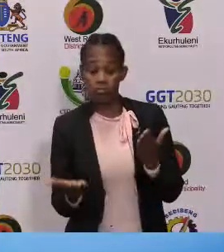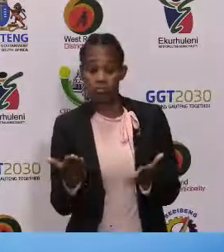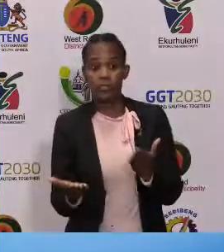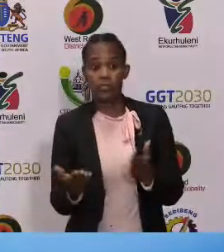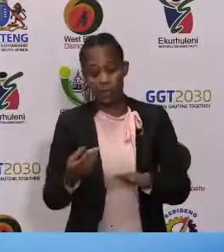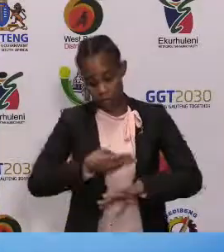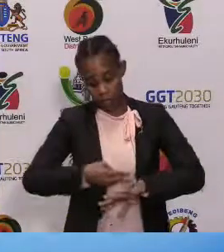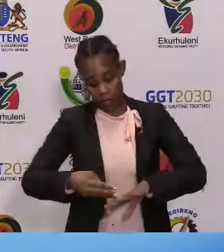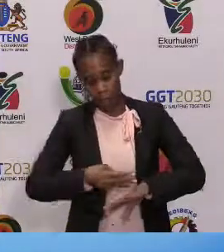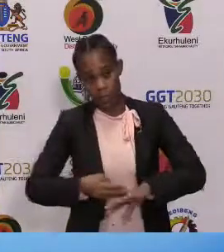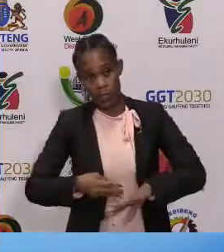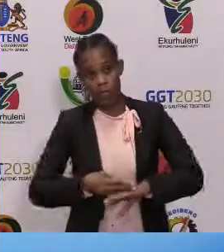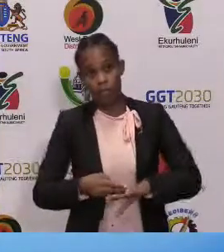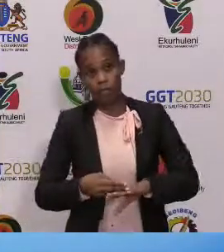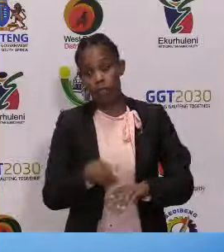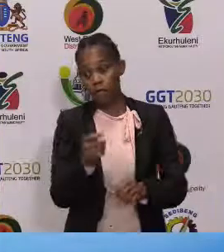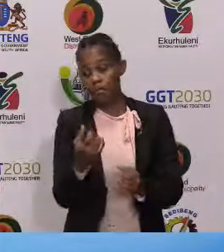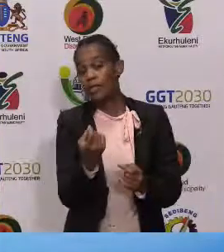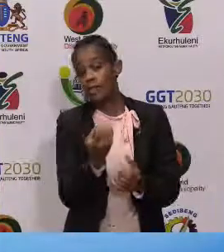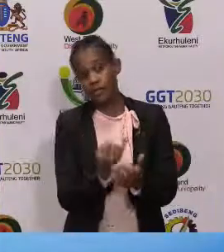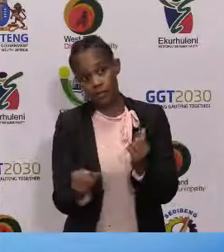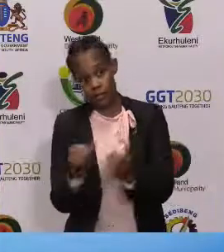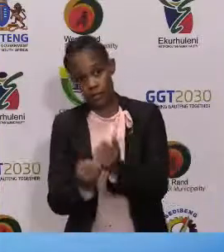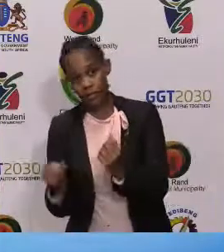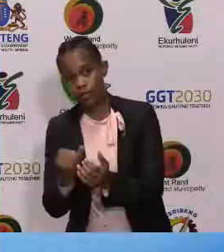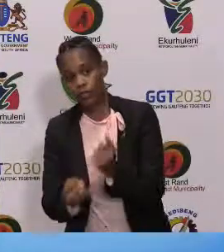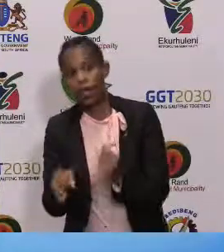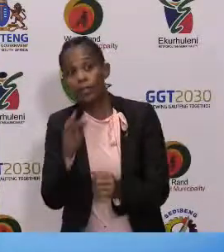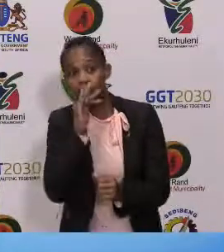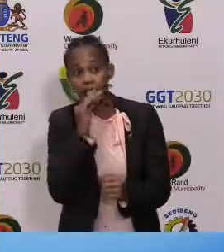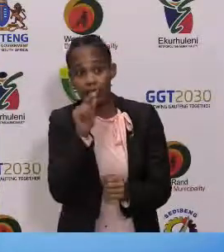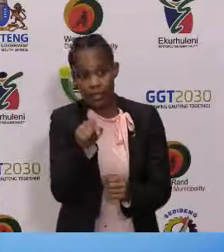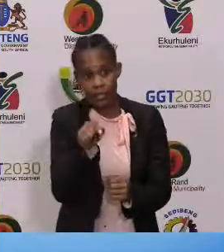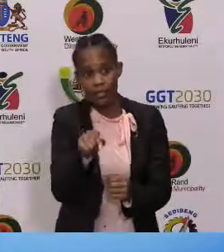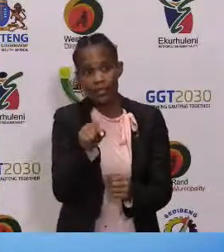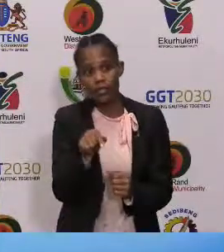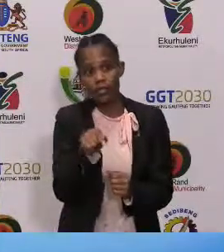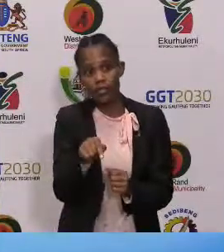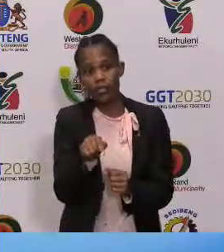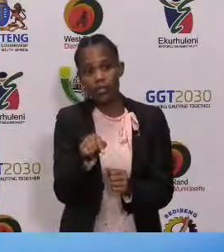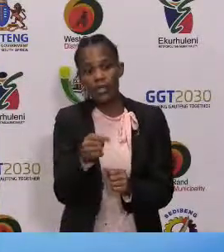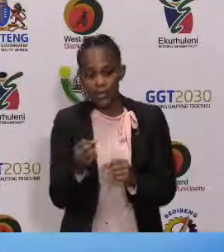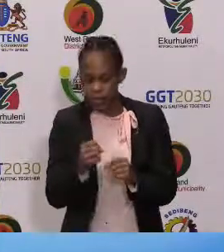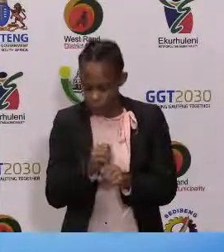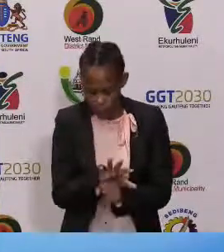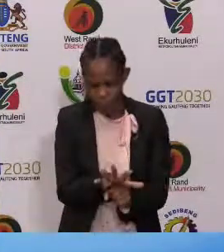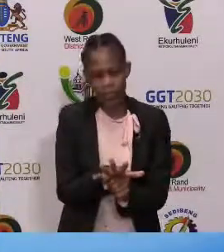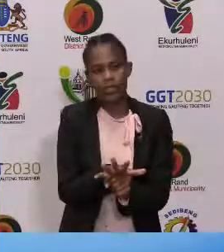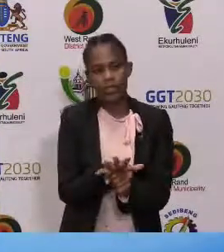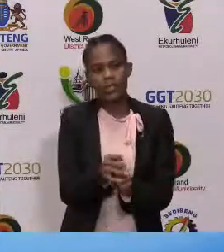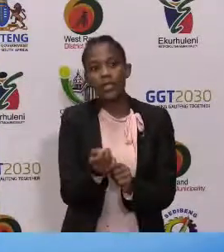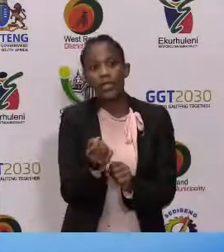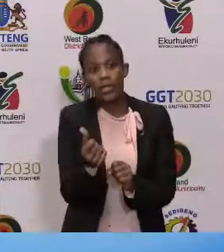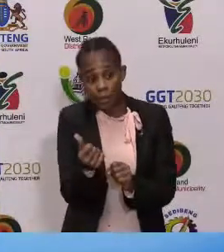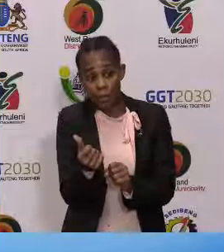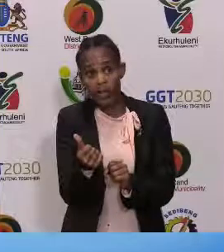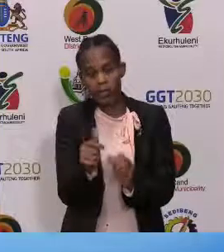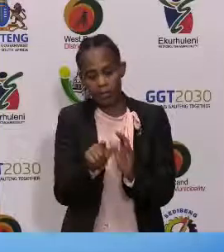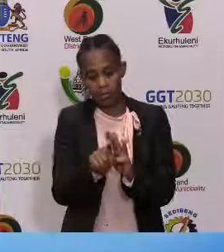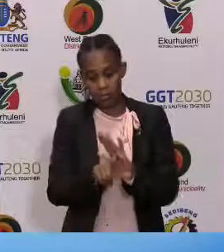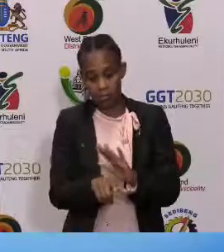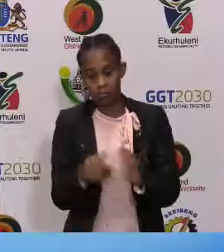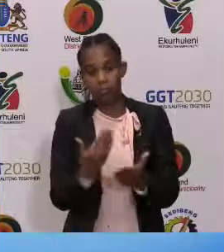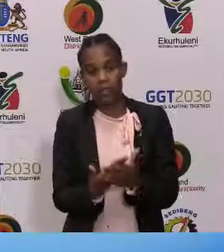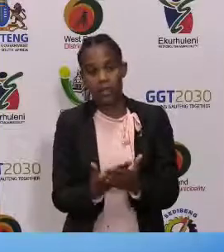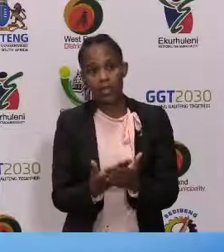face with the virus is that that antibody, especially in people that have got mild infection or are asymptomatic, that antibody